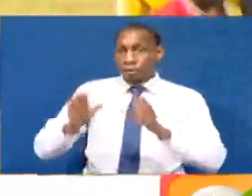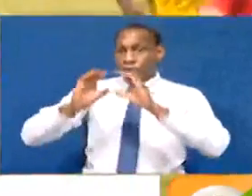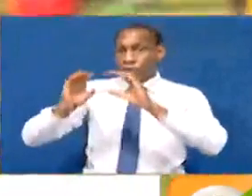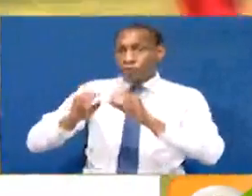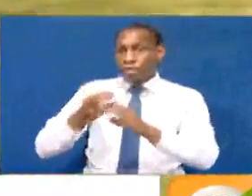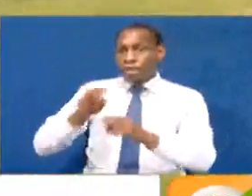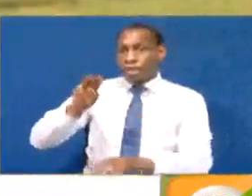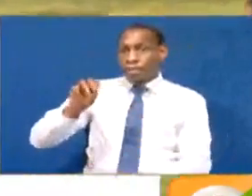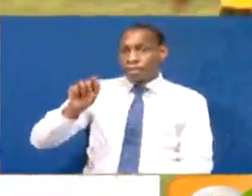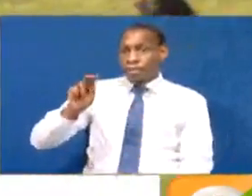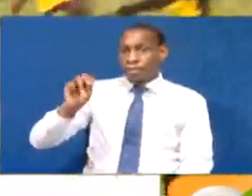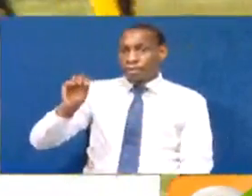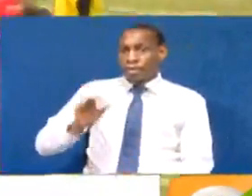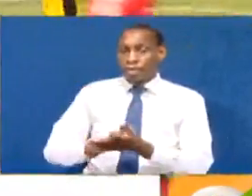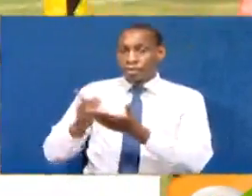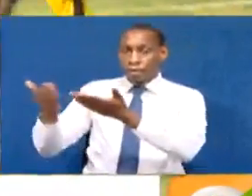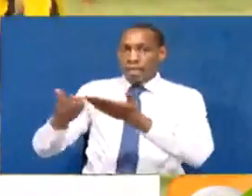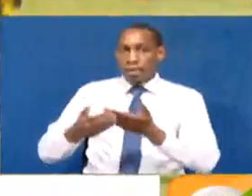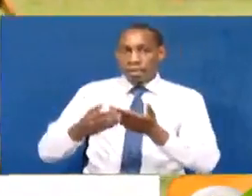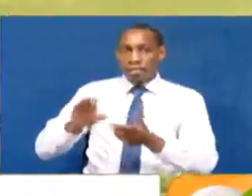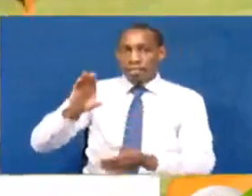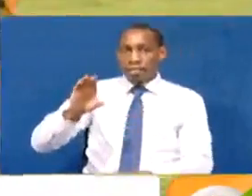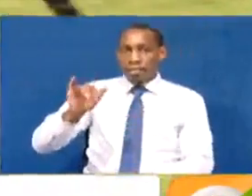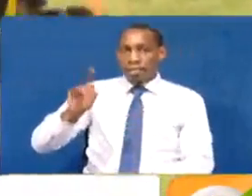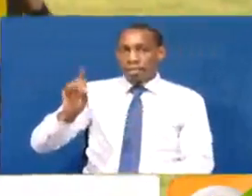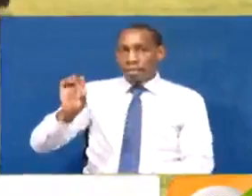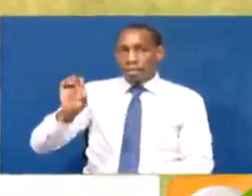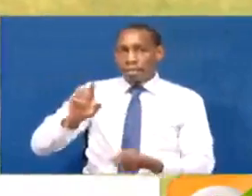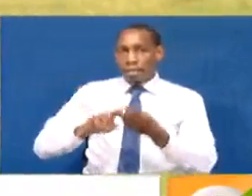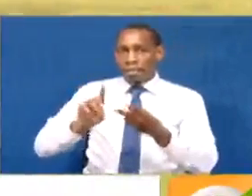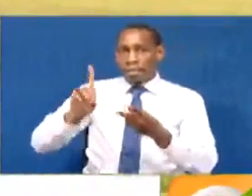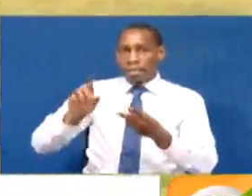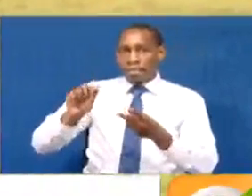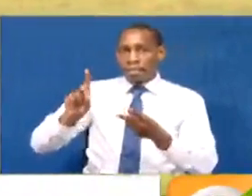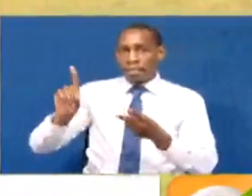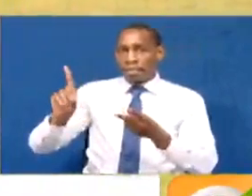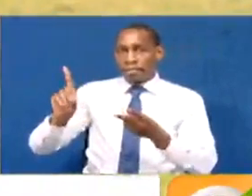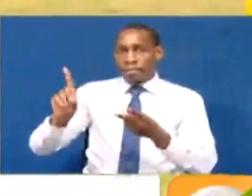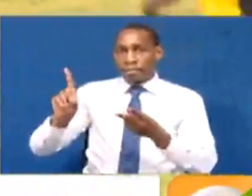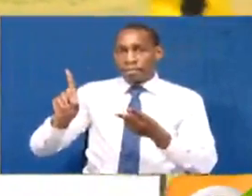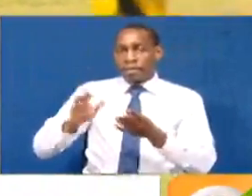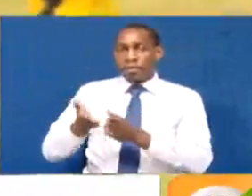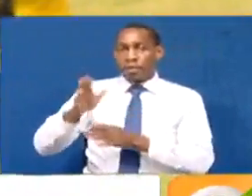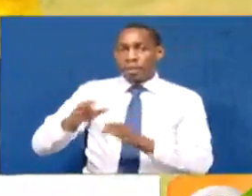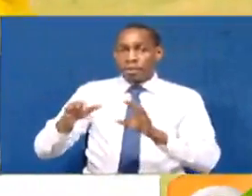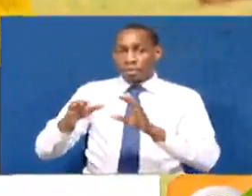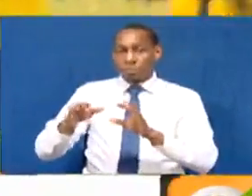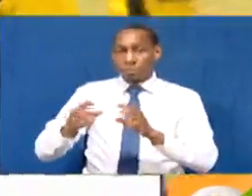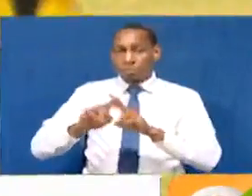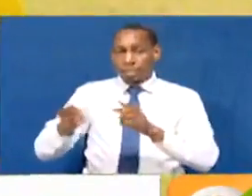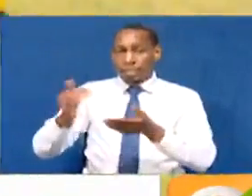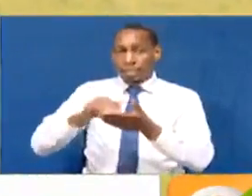coach Robert Matano brought in Clyde Senaji in midfield, and David Majak made his return to the starting